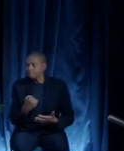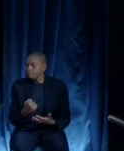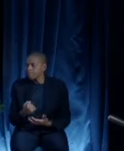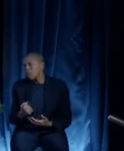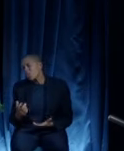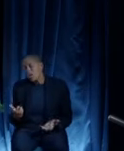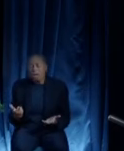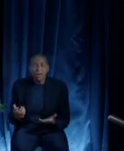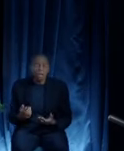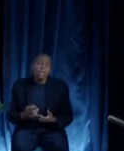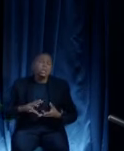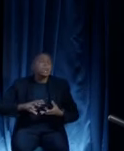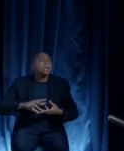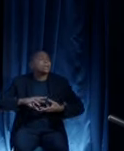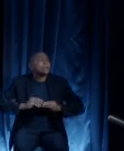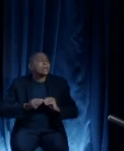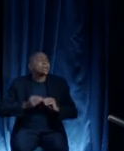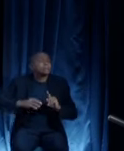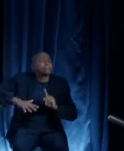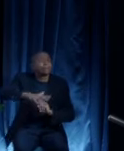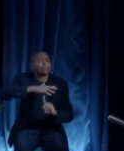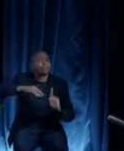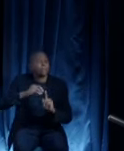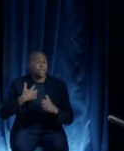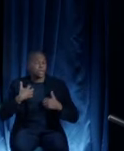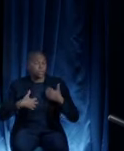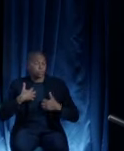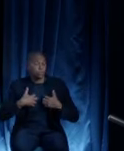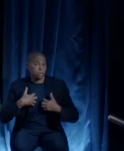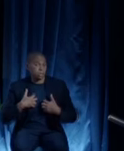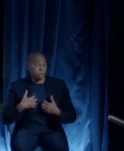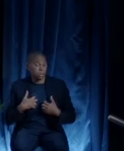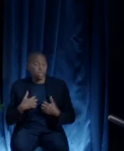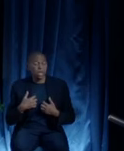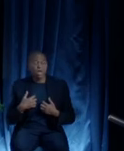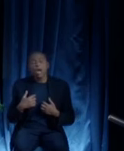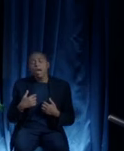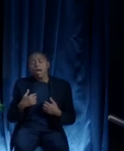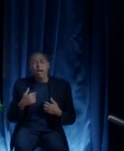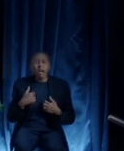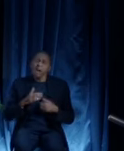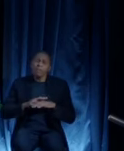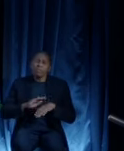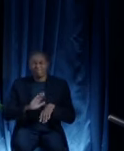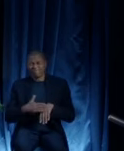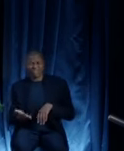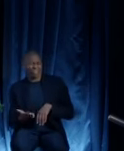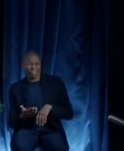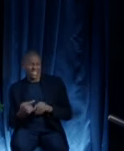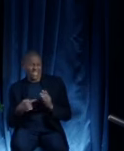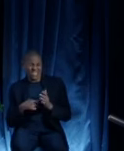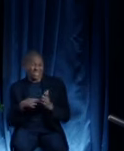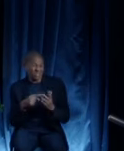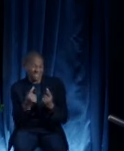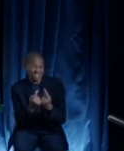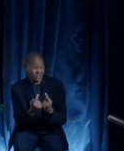Yeah. No, I mean, I would certainly be less sceptical than you that you could have,